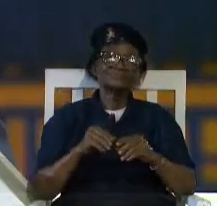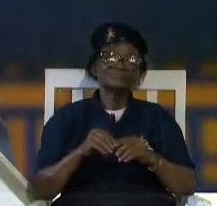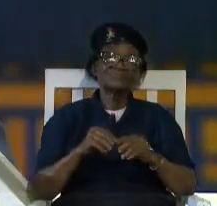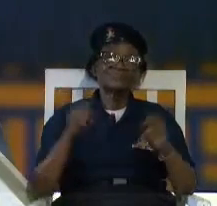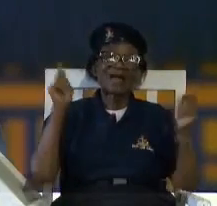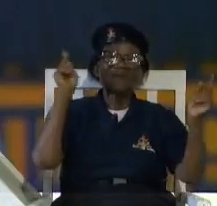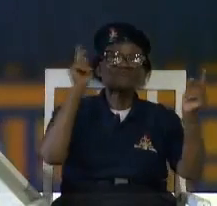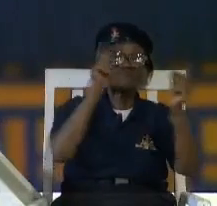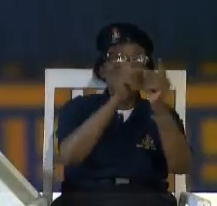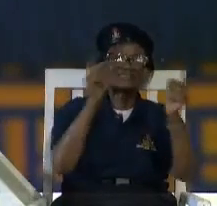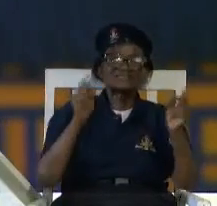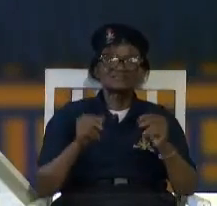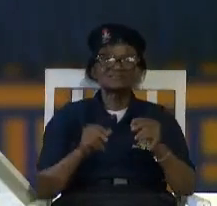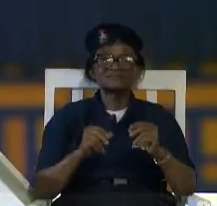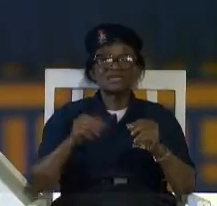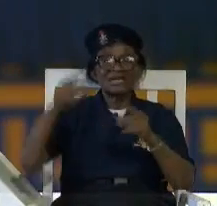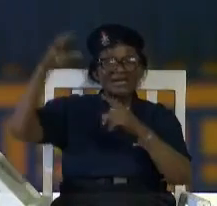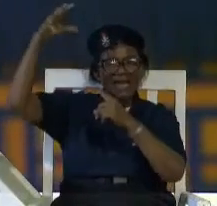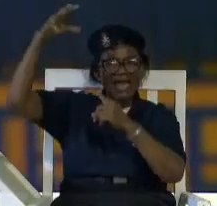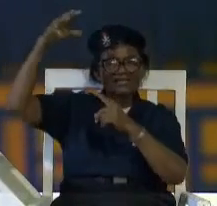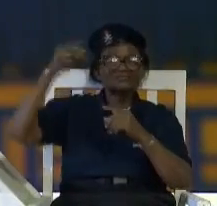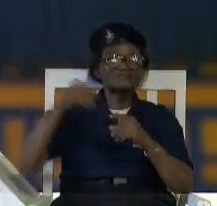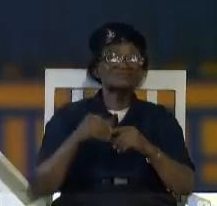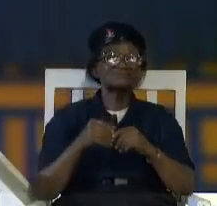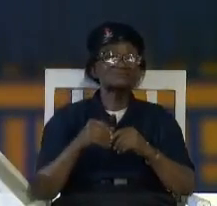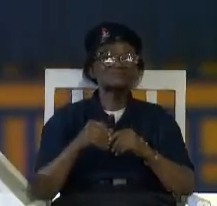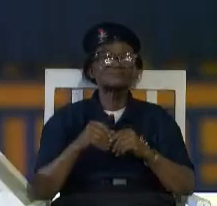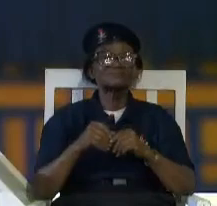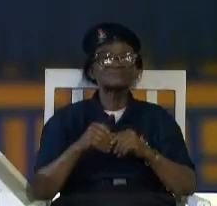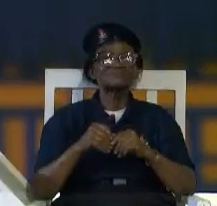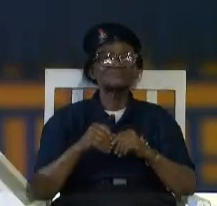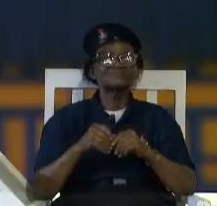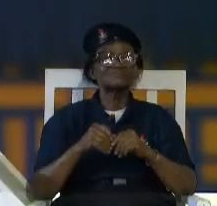Perfect light.